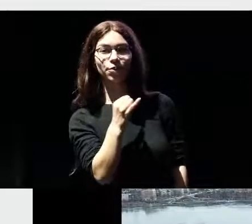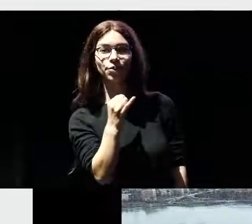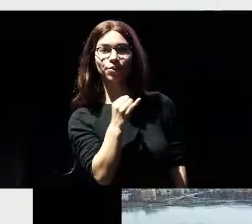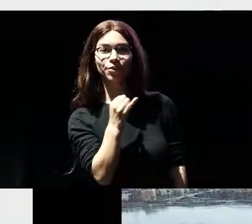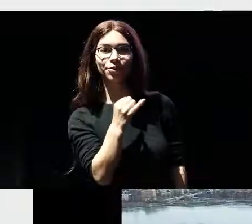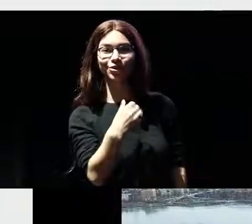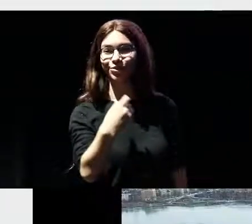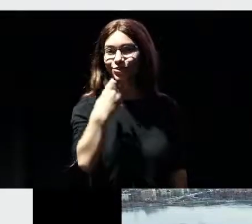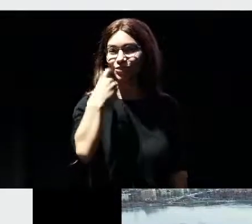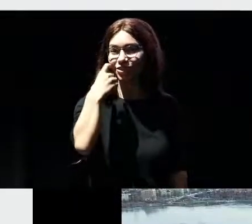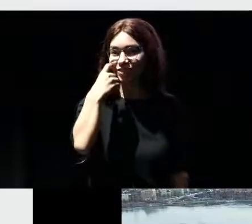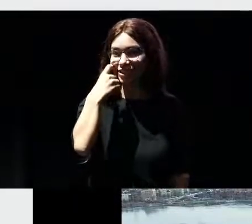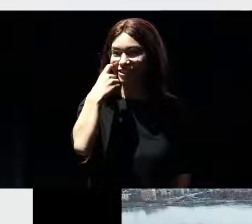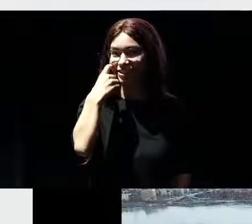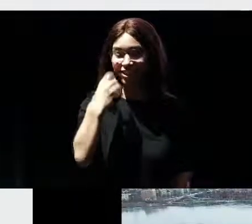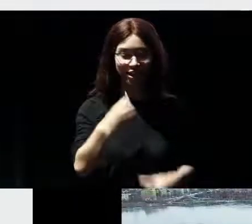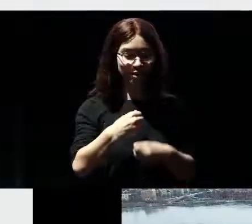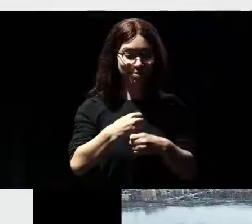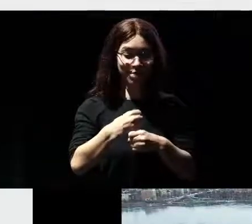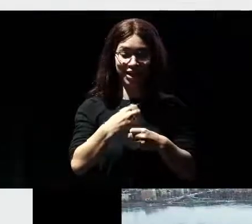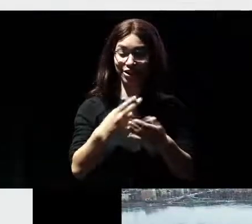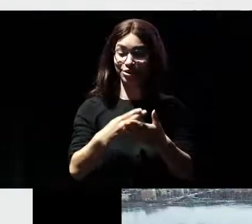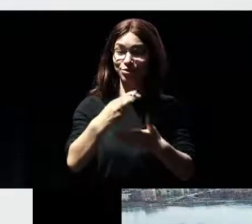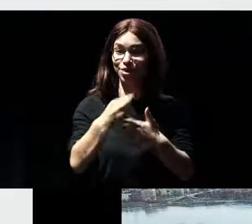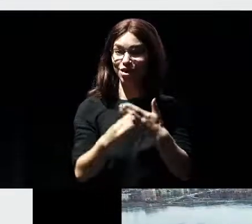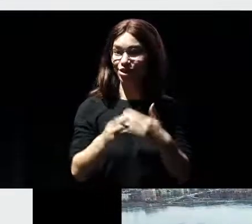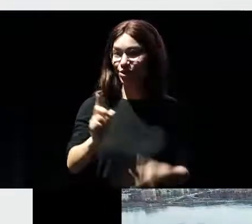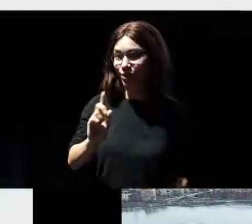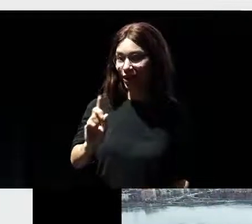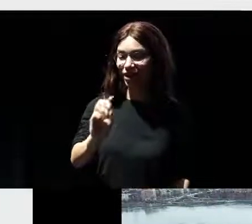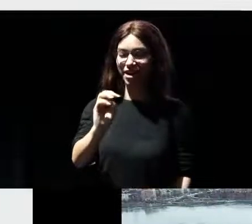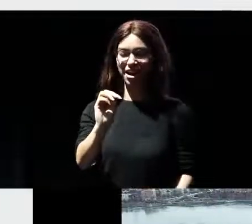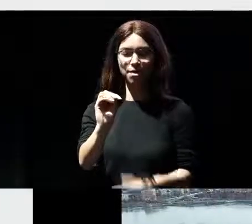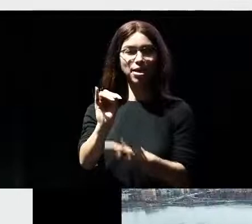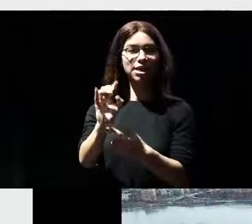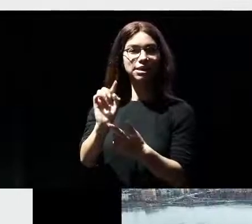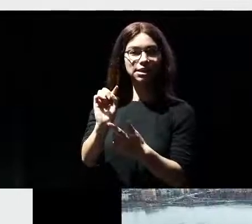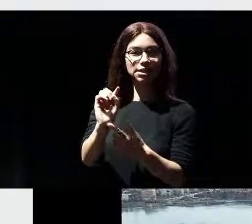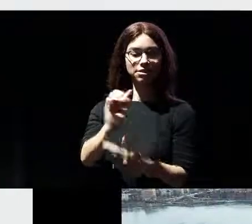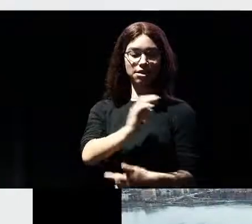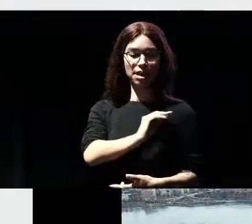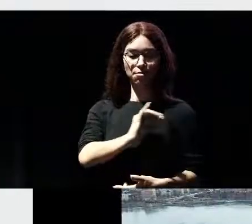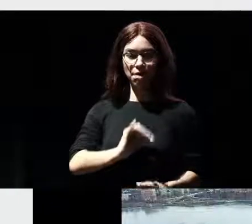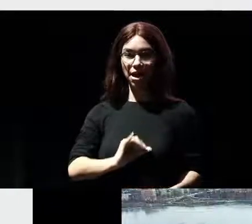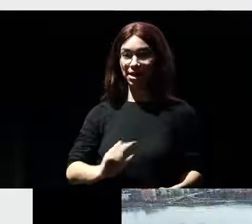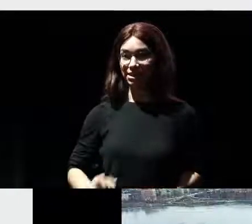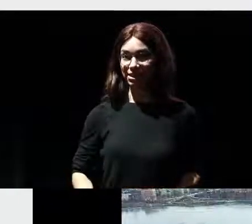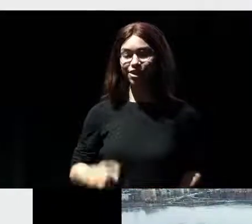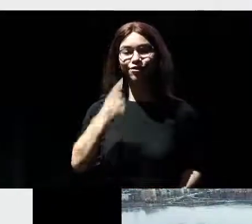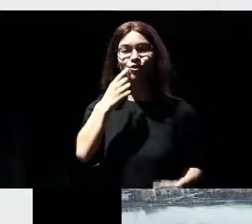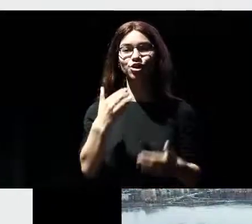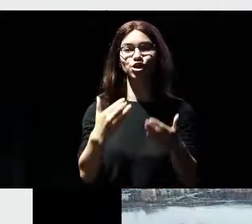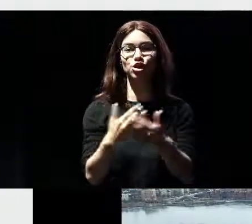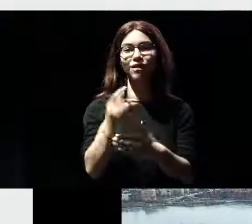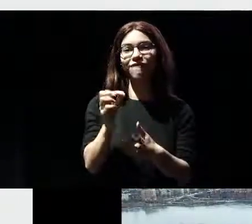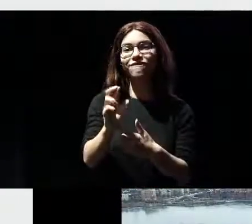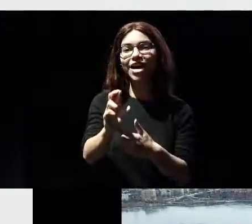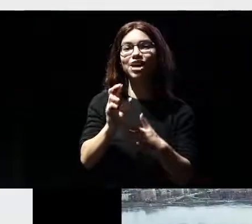We recently completed a project at MIT for the new Vassar